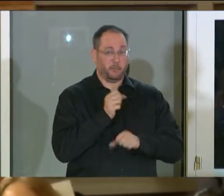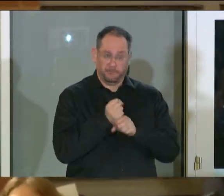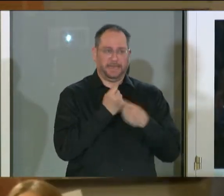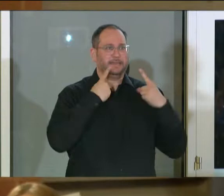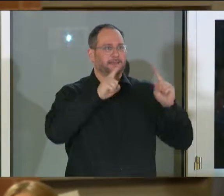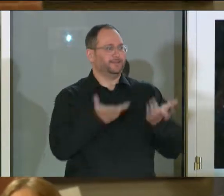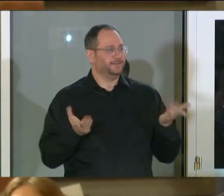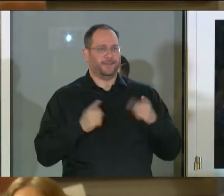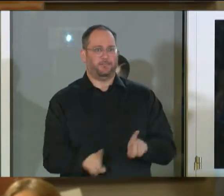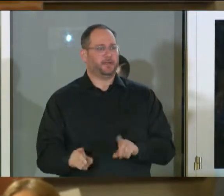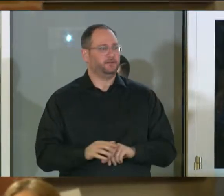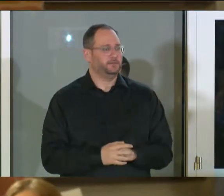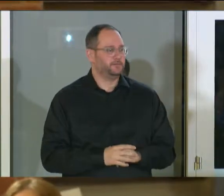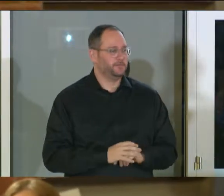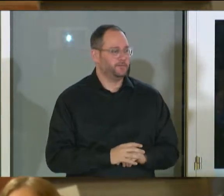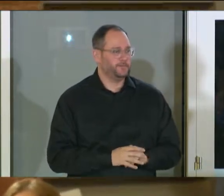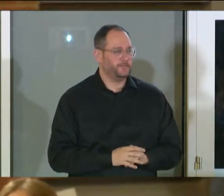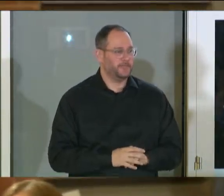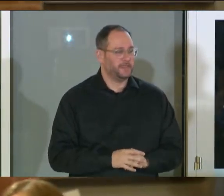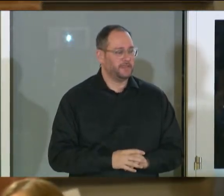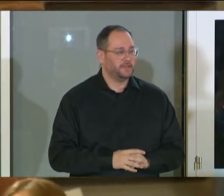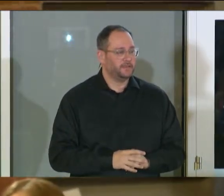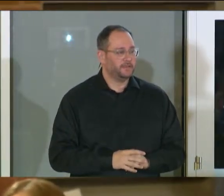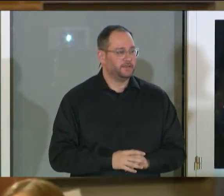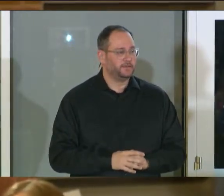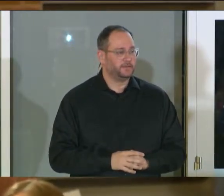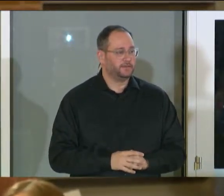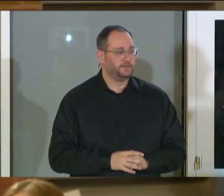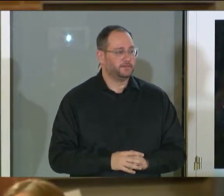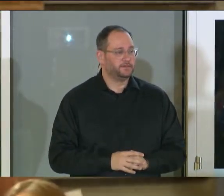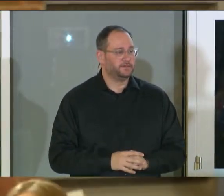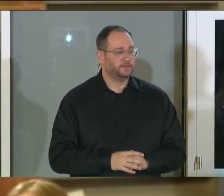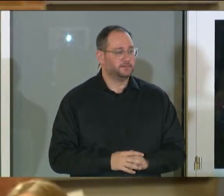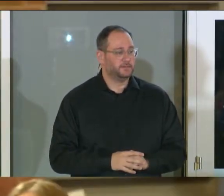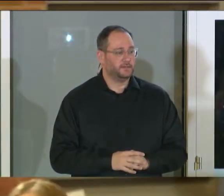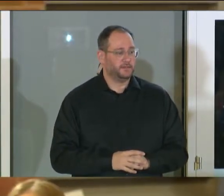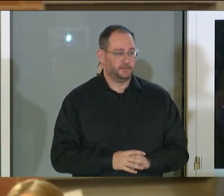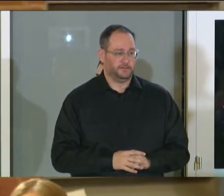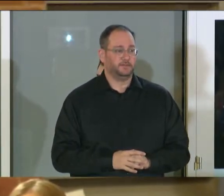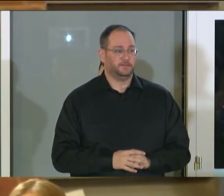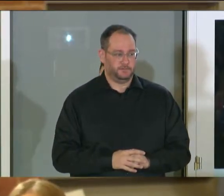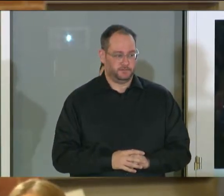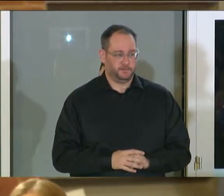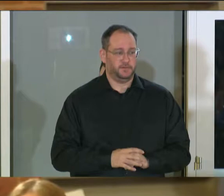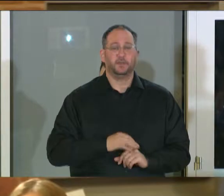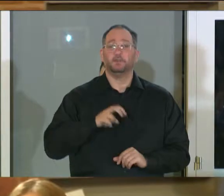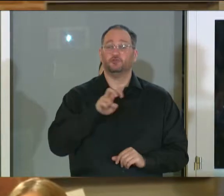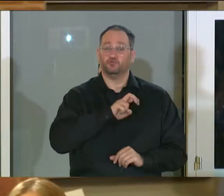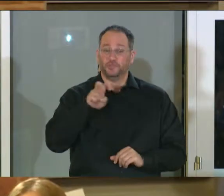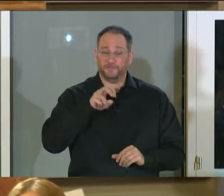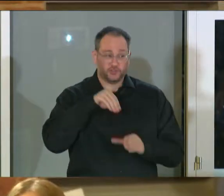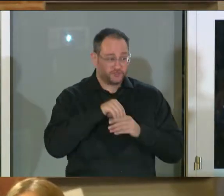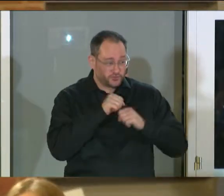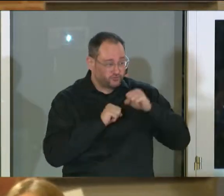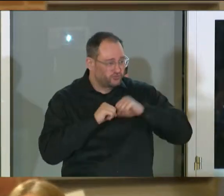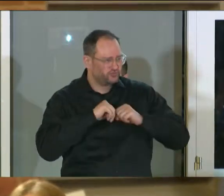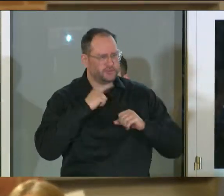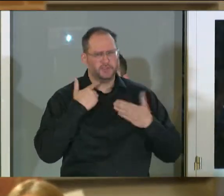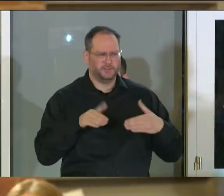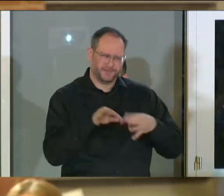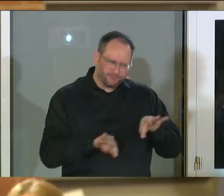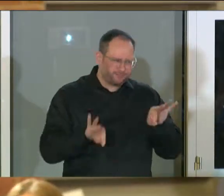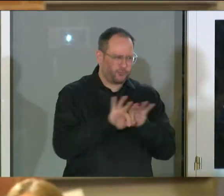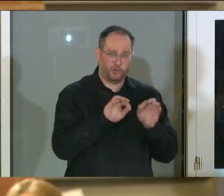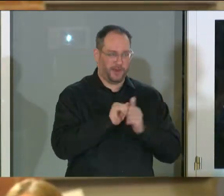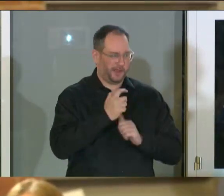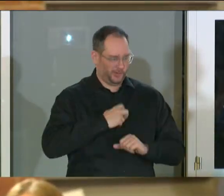government operations, it has our transportation infrastructure, obviously a critical way for us to be able to get to work and to get to school. Not